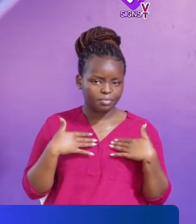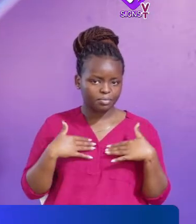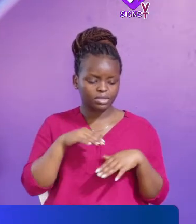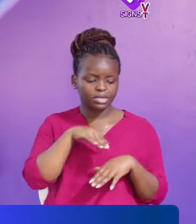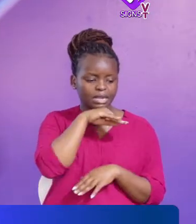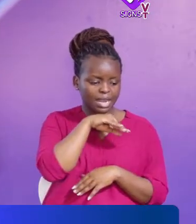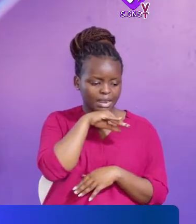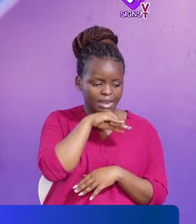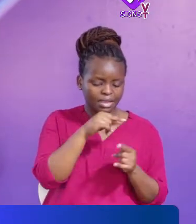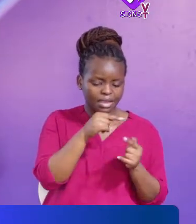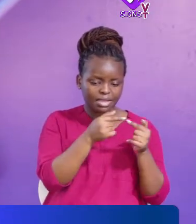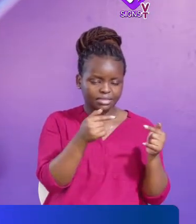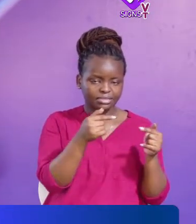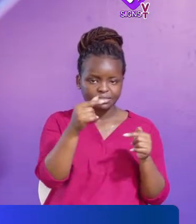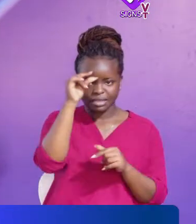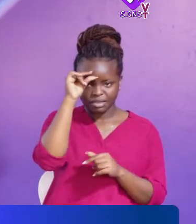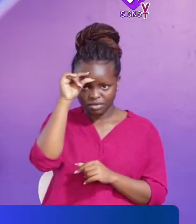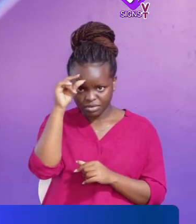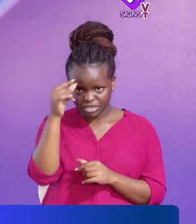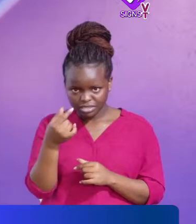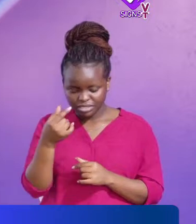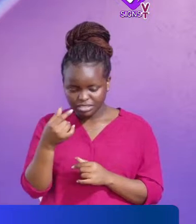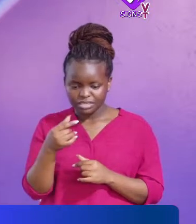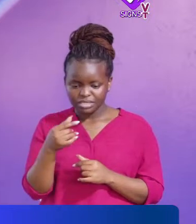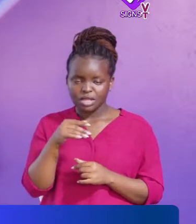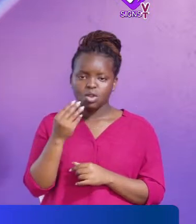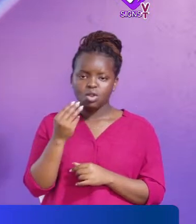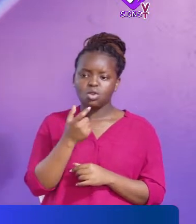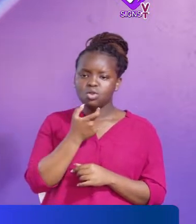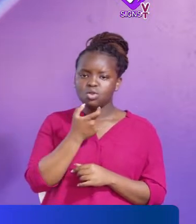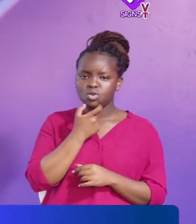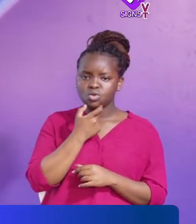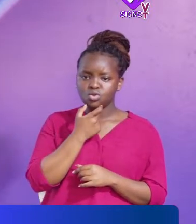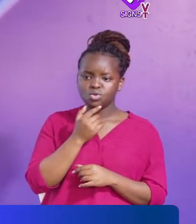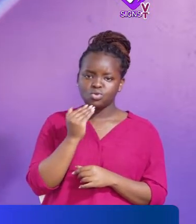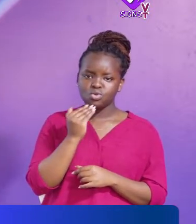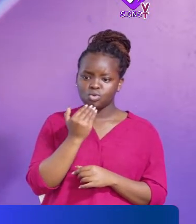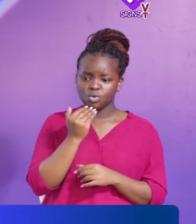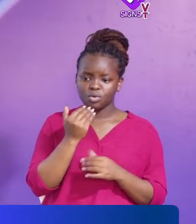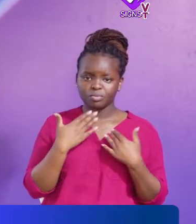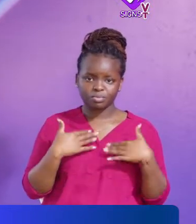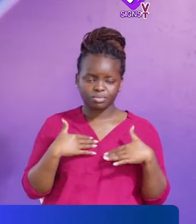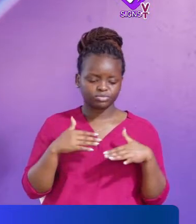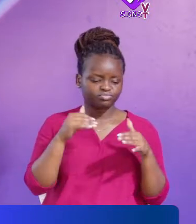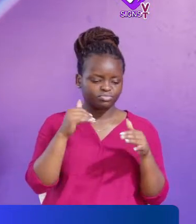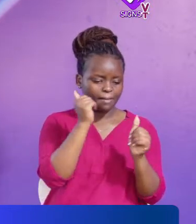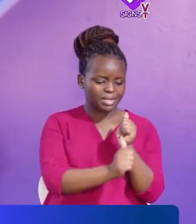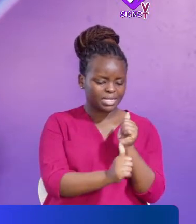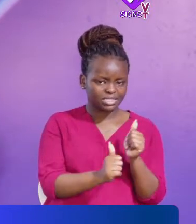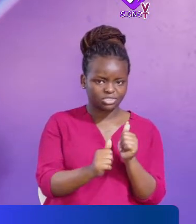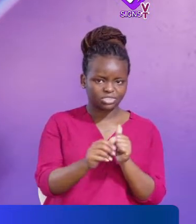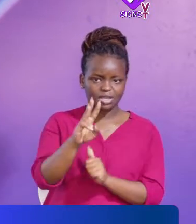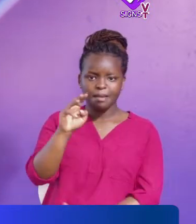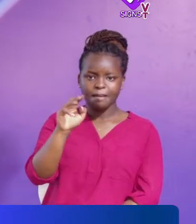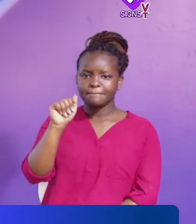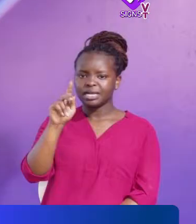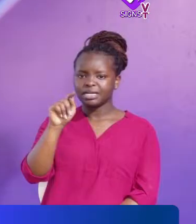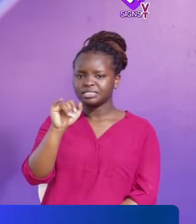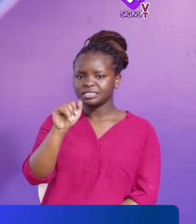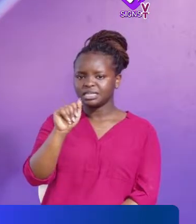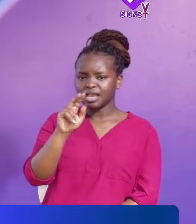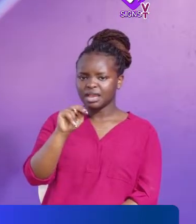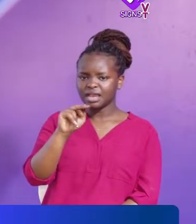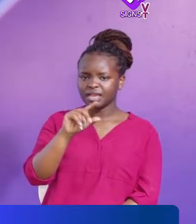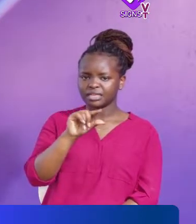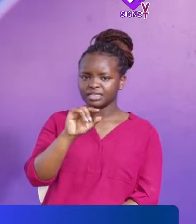has been running against the government that Luo Nyanza should be punished. It should not be because, for example, Matiang'i coming from Kisii, Maraga,